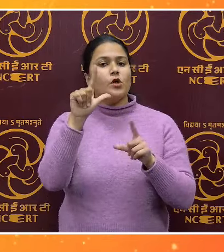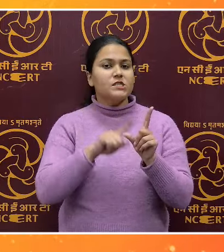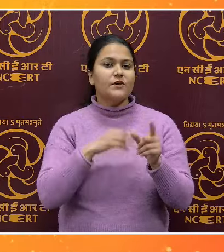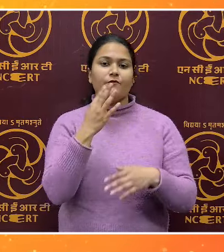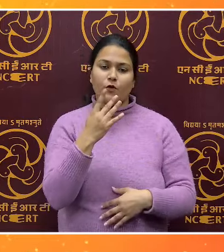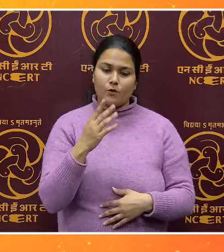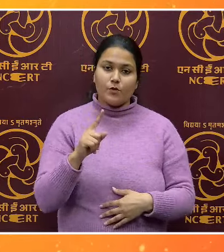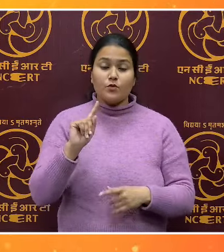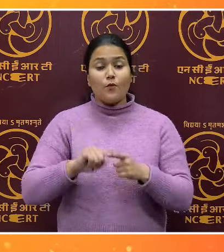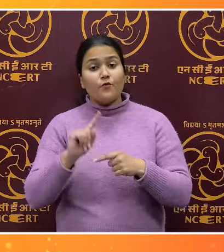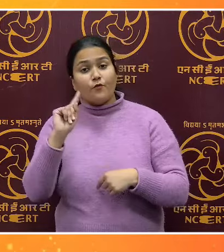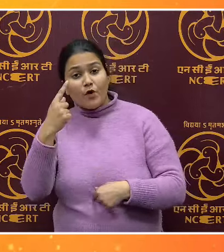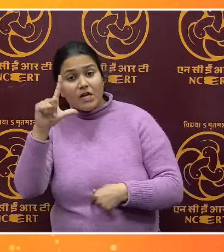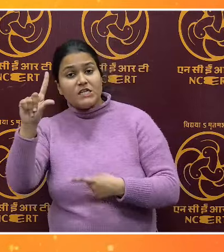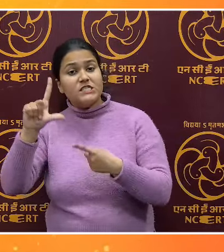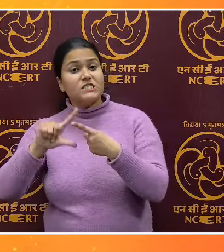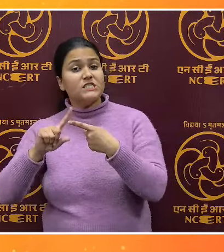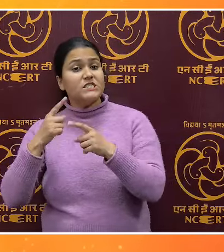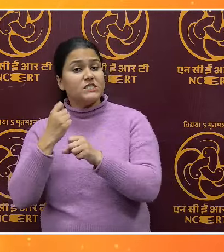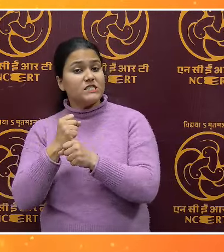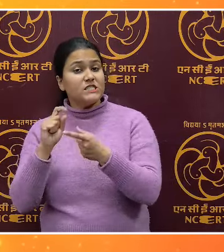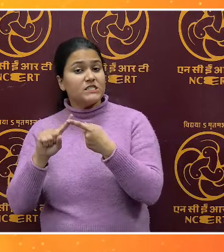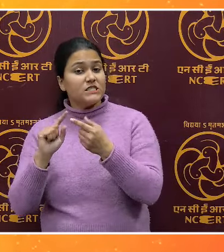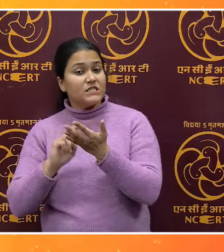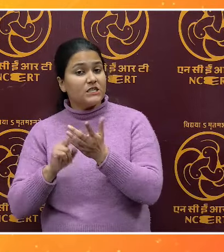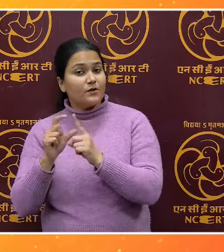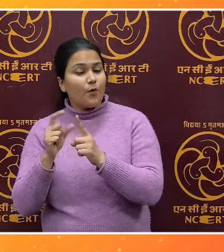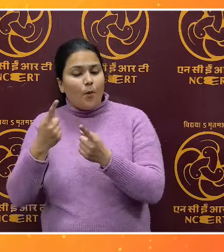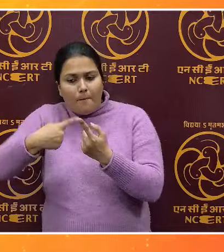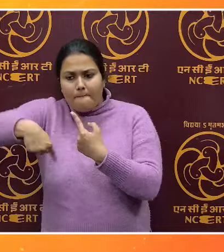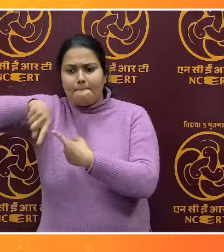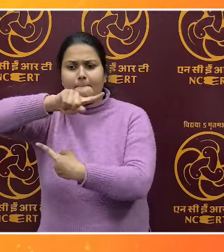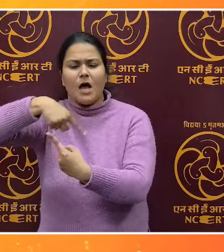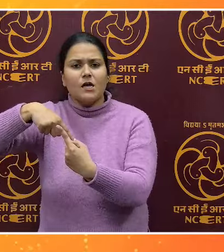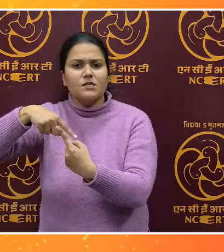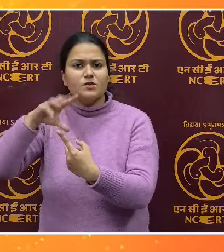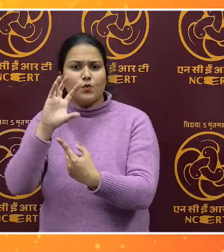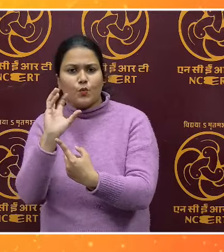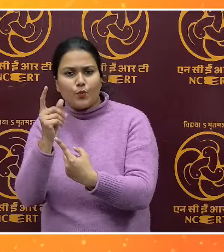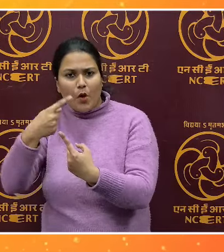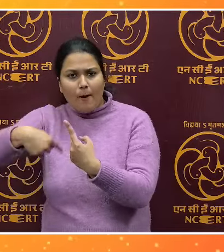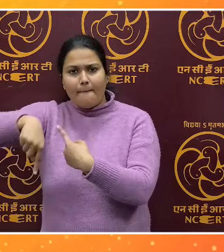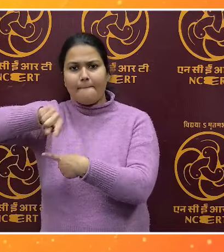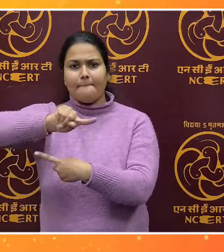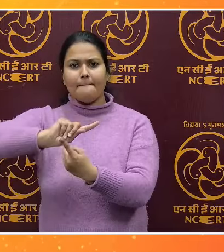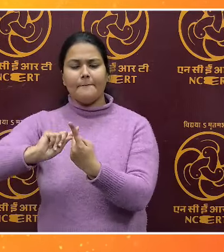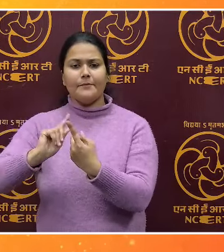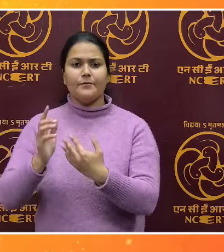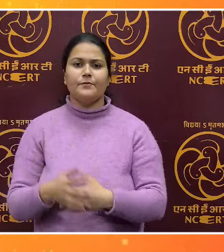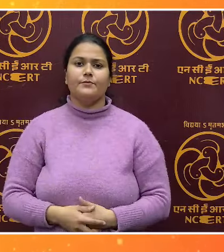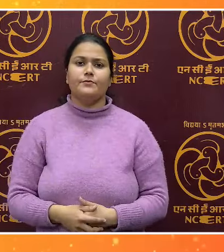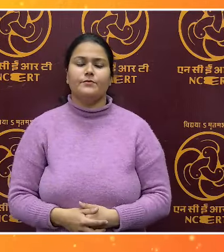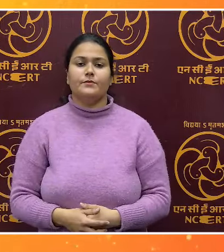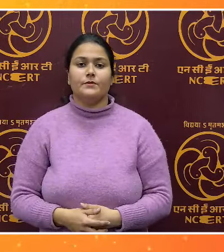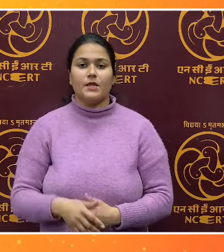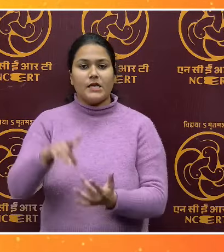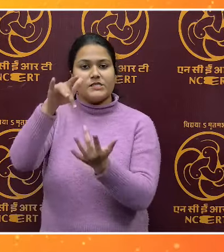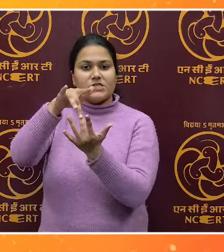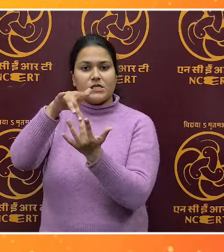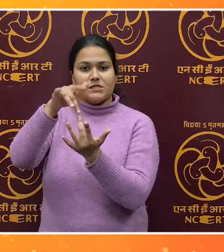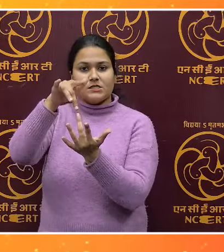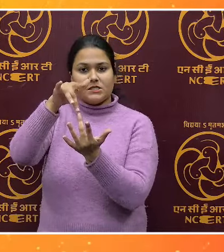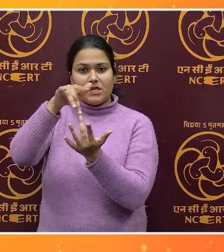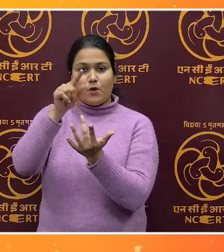ligands that surround the metal from the surrounding sphere, that will make a surrounding sphere central metal, and